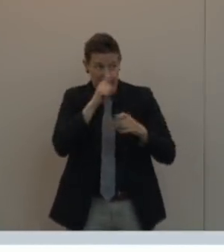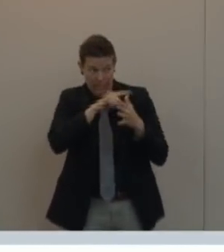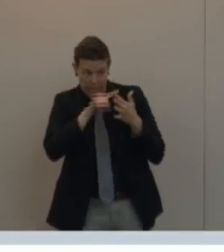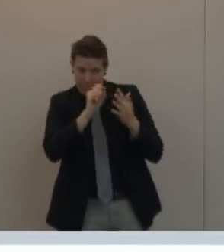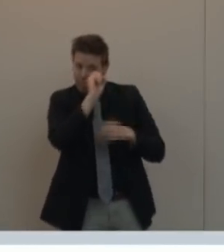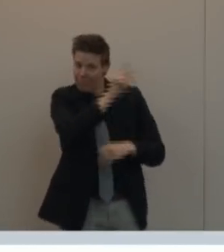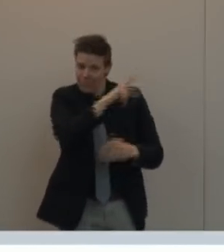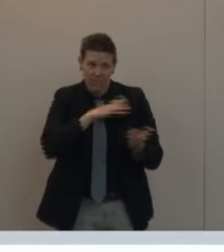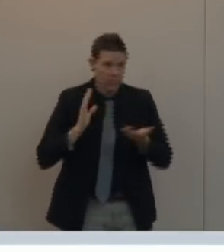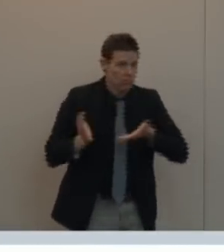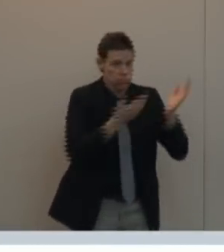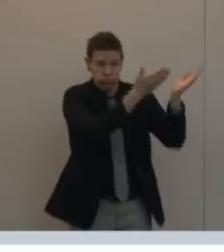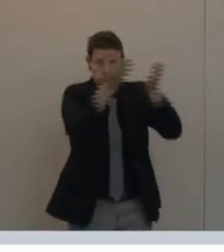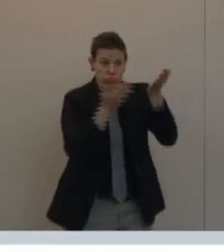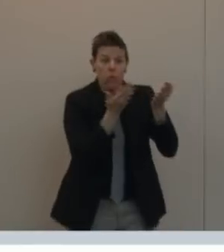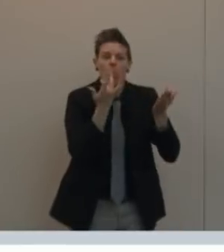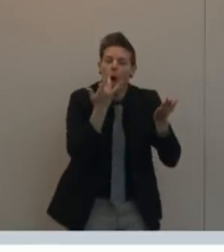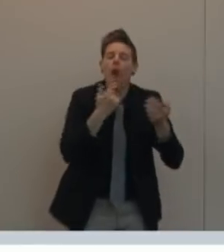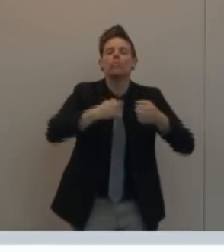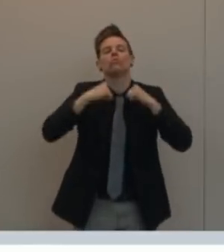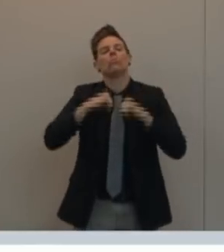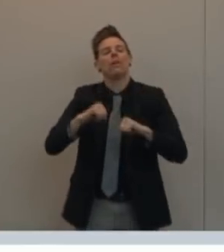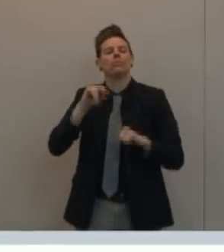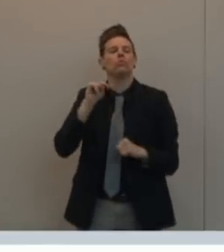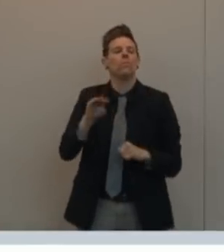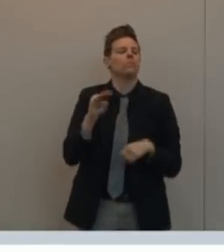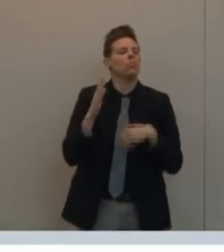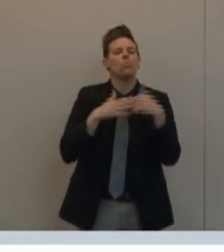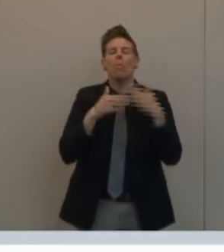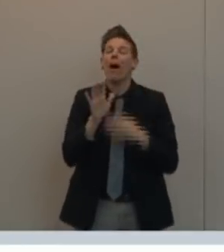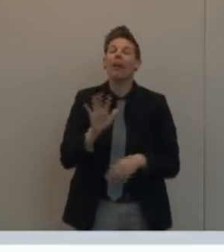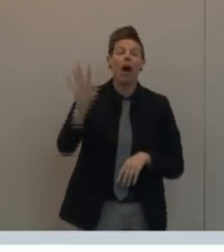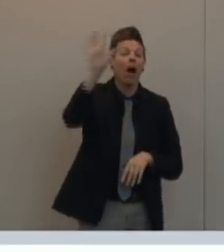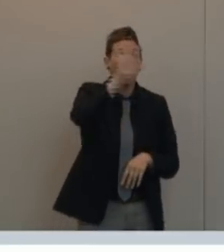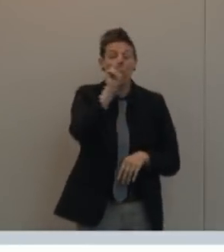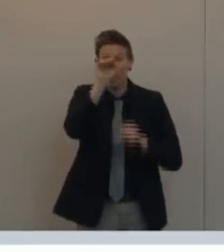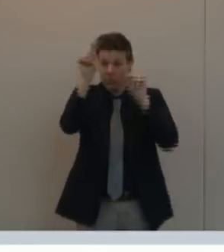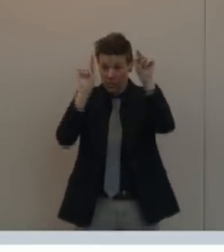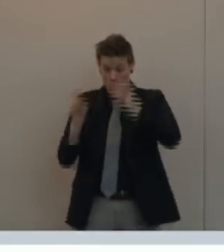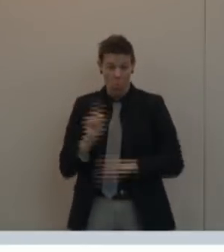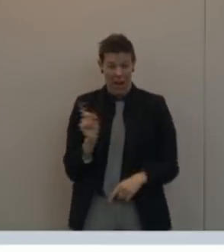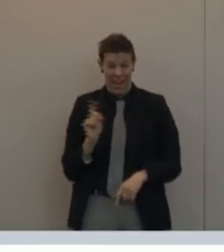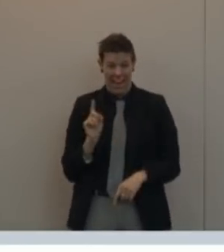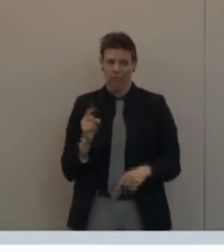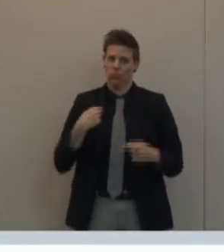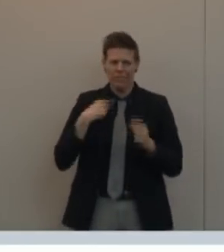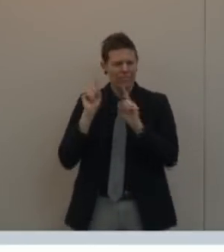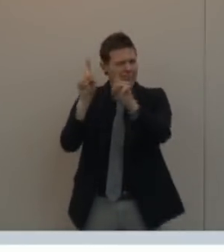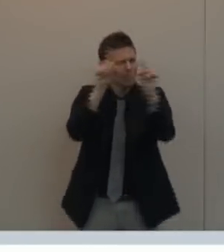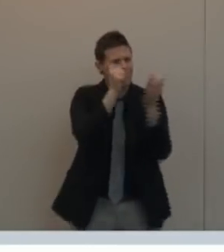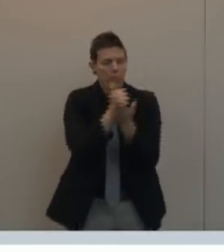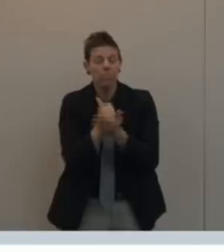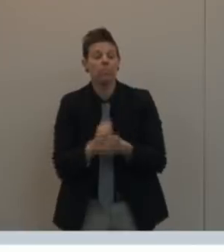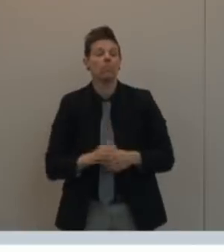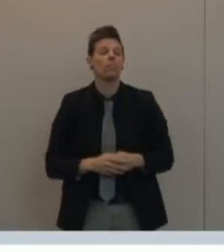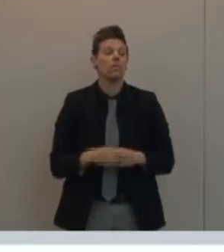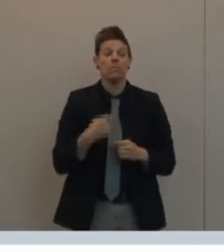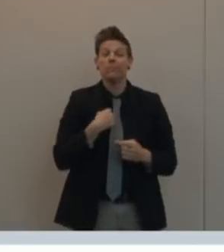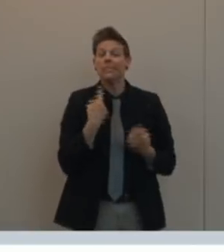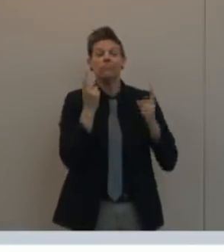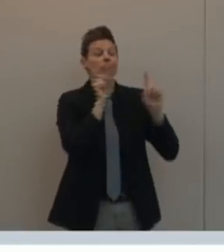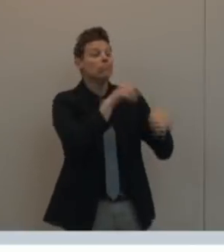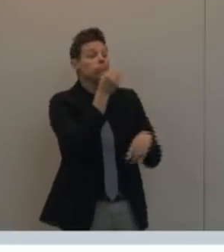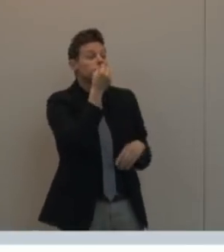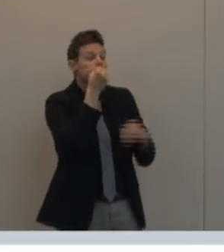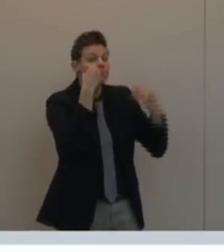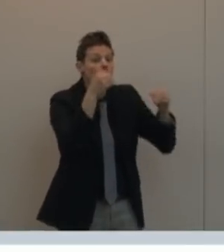to protect New Mexicans, no matter where you are. And so before I go to the grocery store, or I go to a gas station,